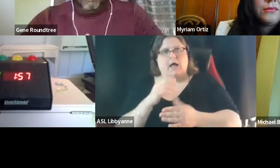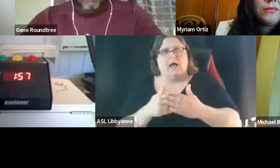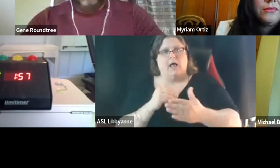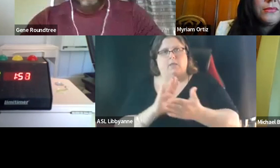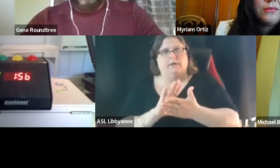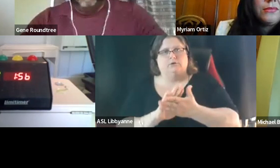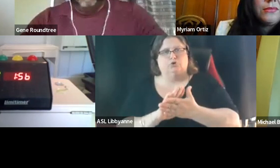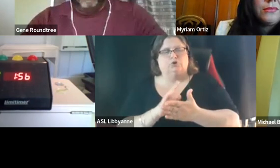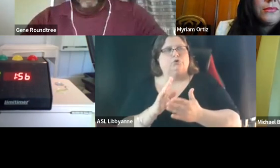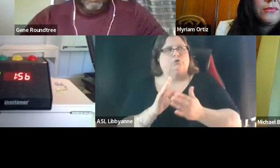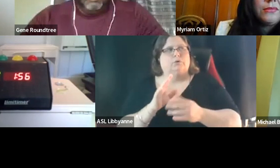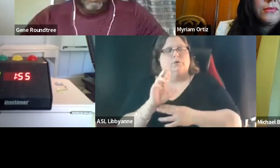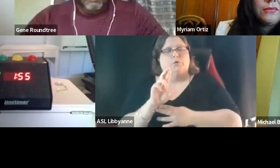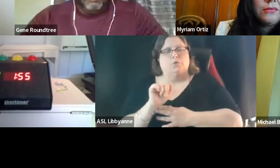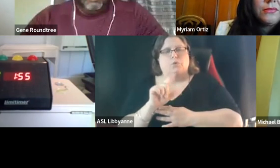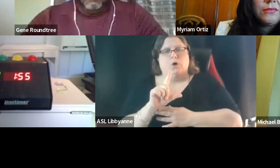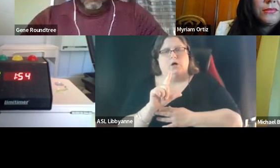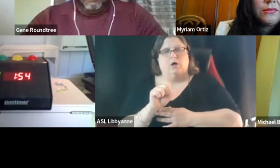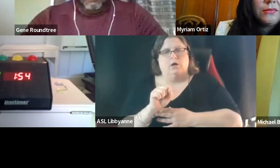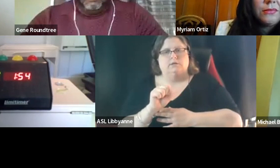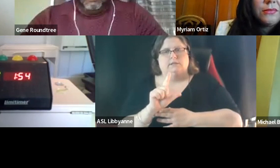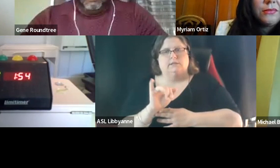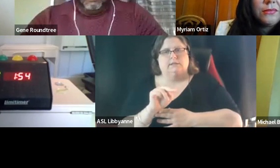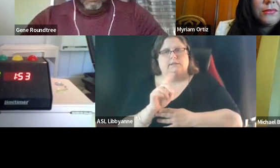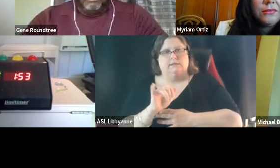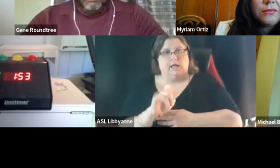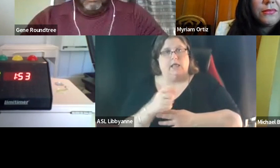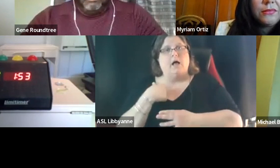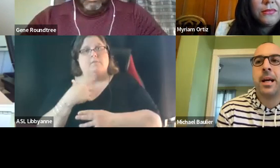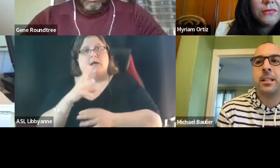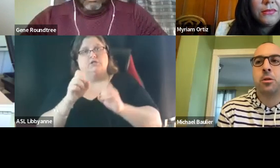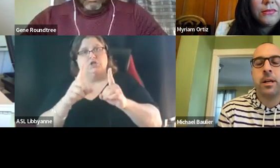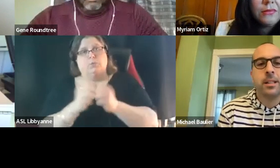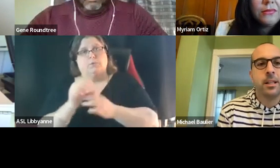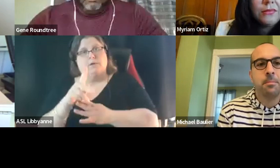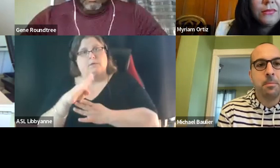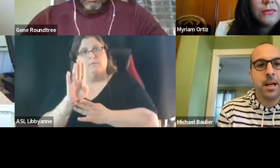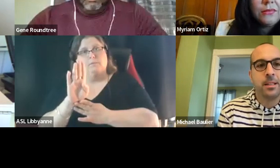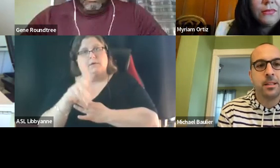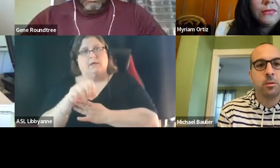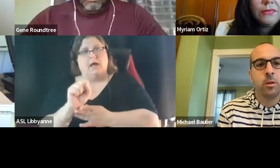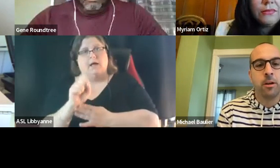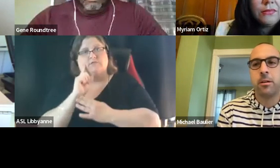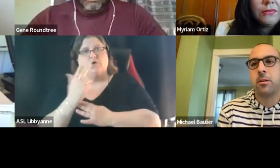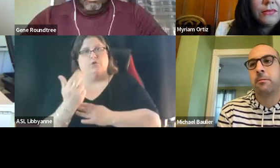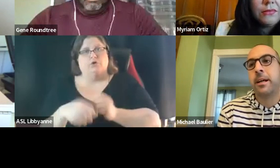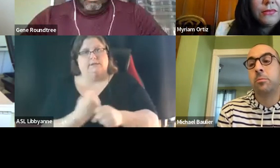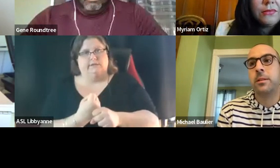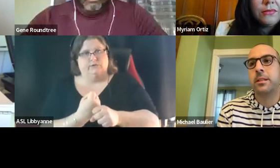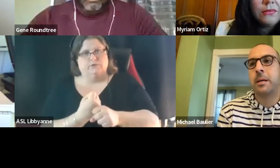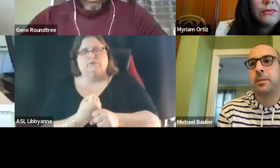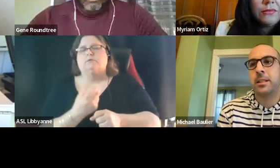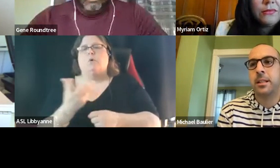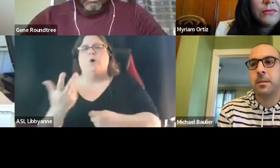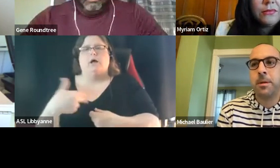have been an educator in BPS for 13 years. And when I joined BPS as a school leader, or rather